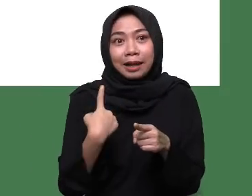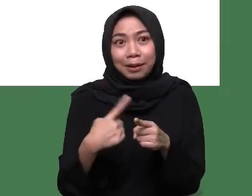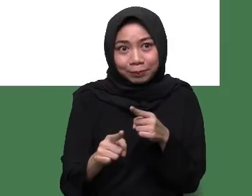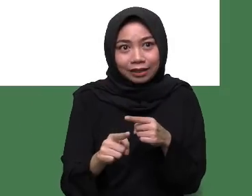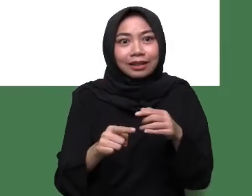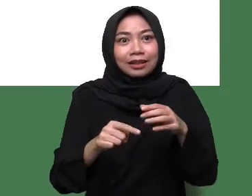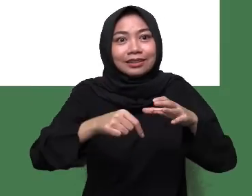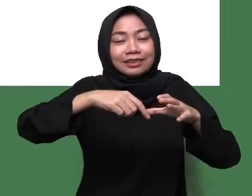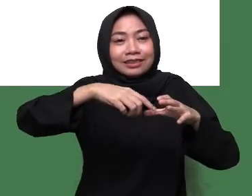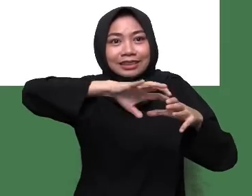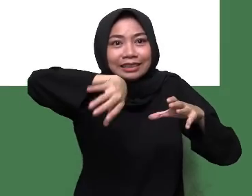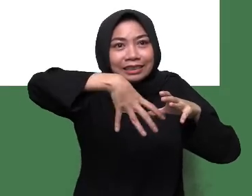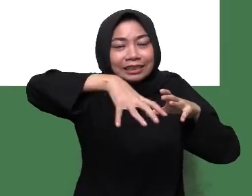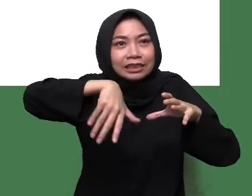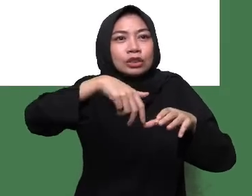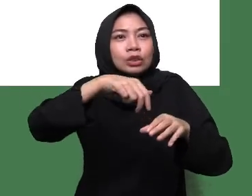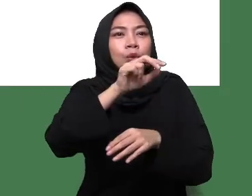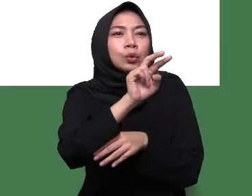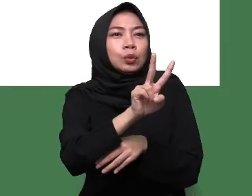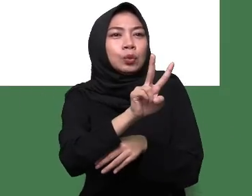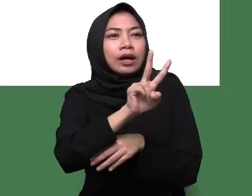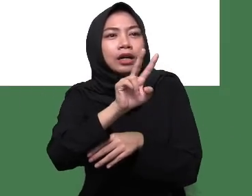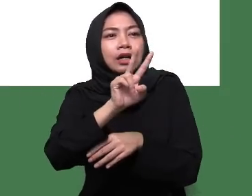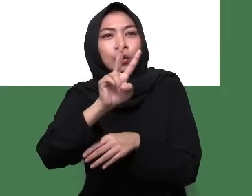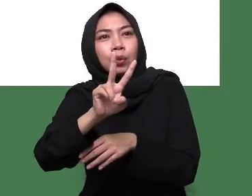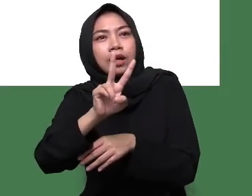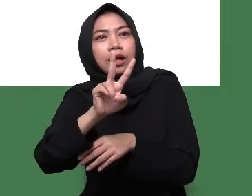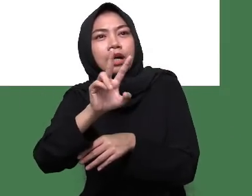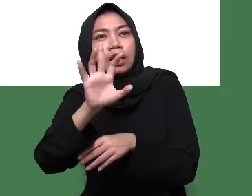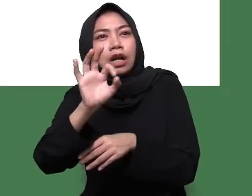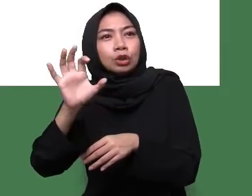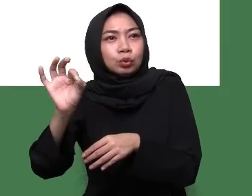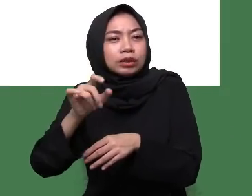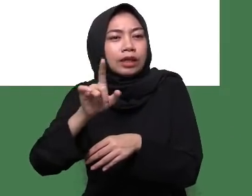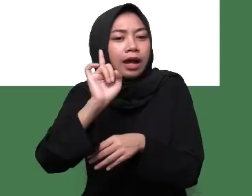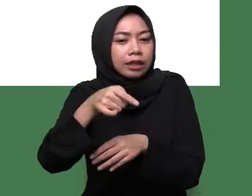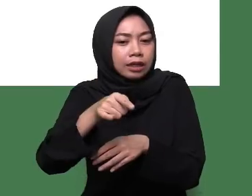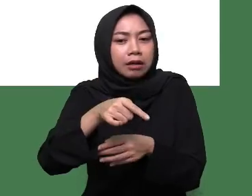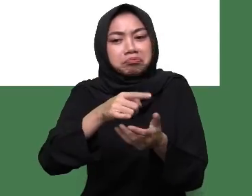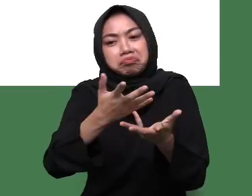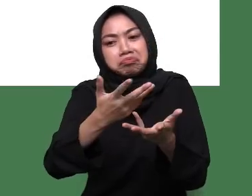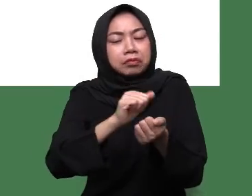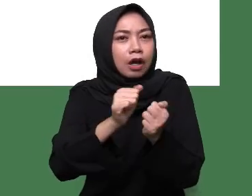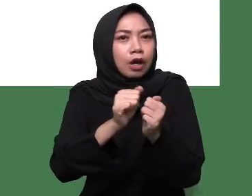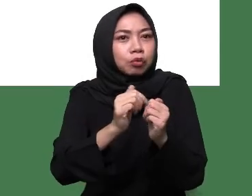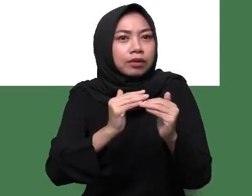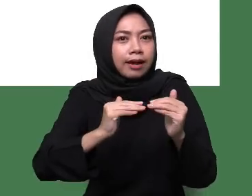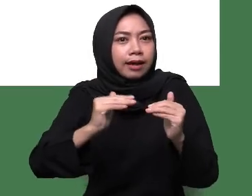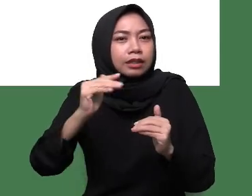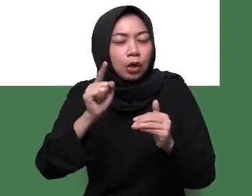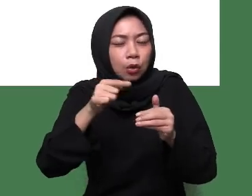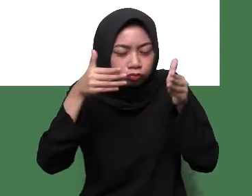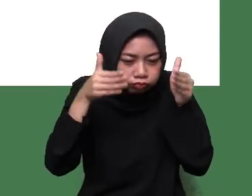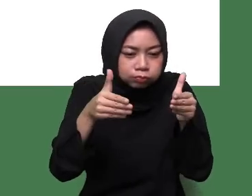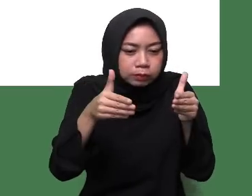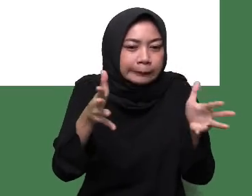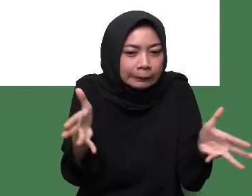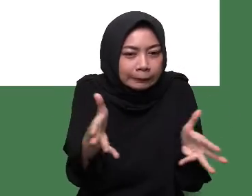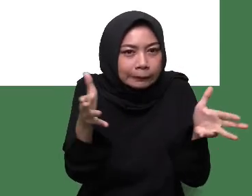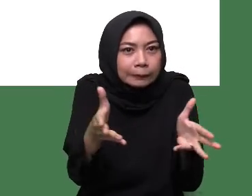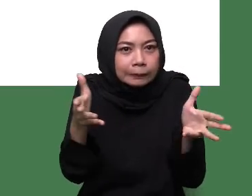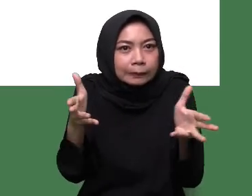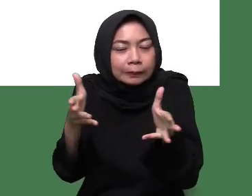occur in 279 districts or sub-districts, so we must stand firm and constantly apply